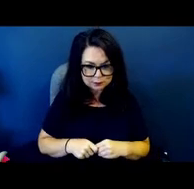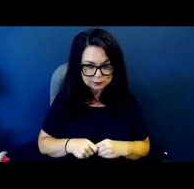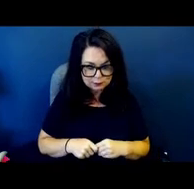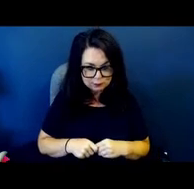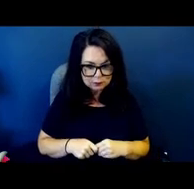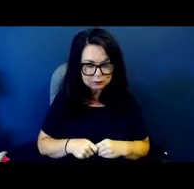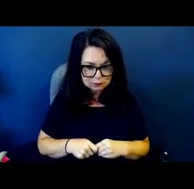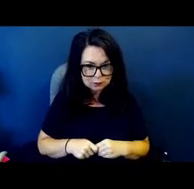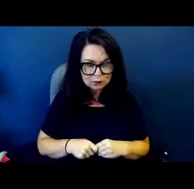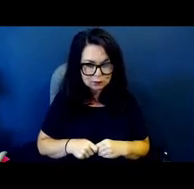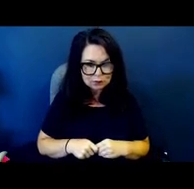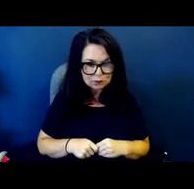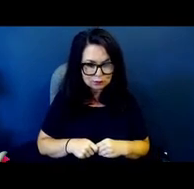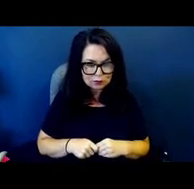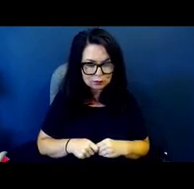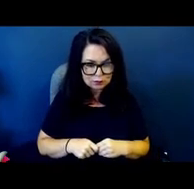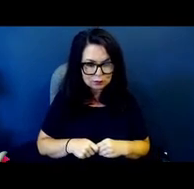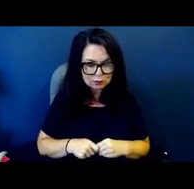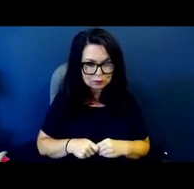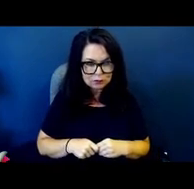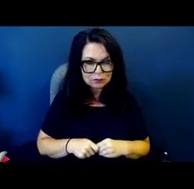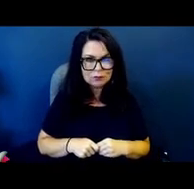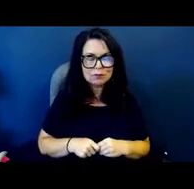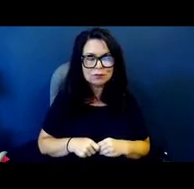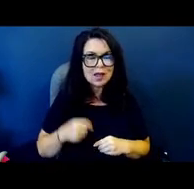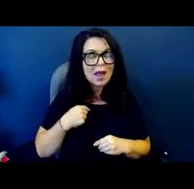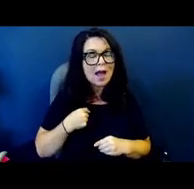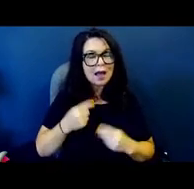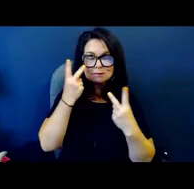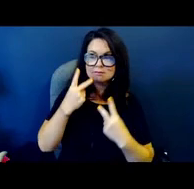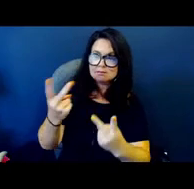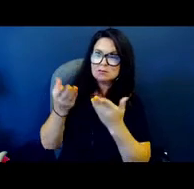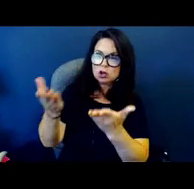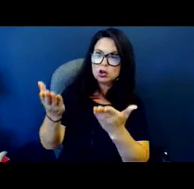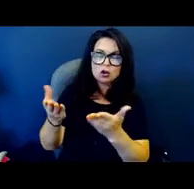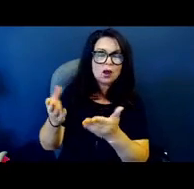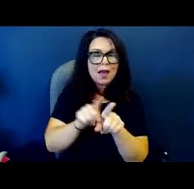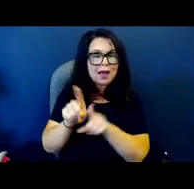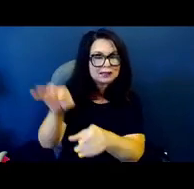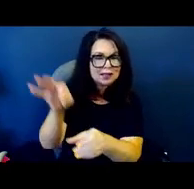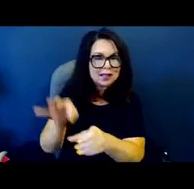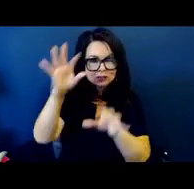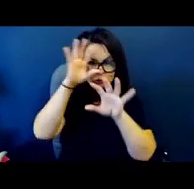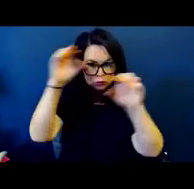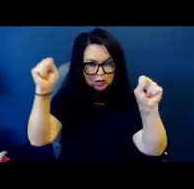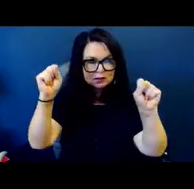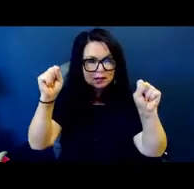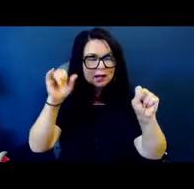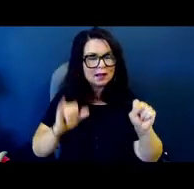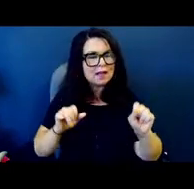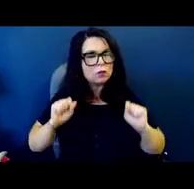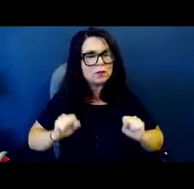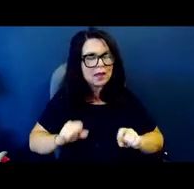I fear the day we elect a president who defines being American in the narrowest possible